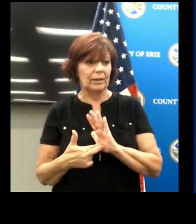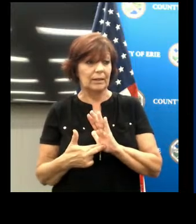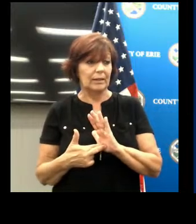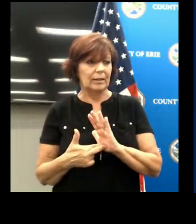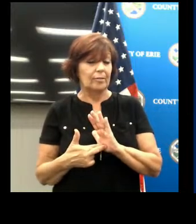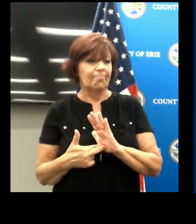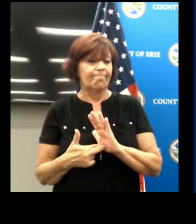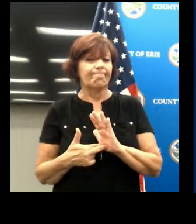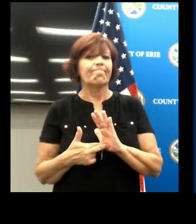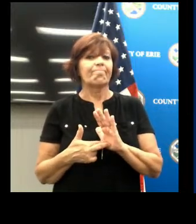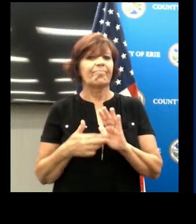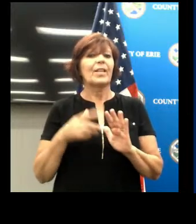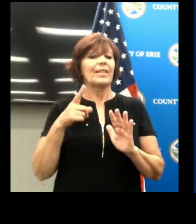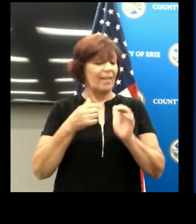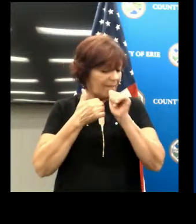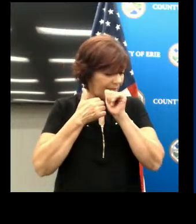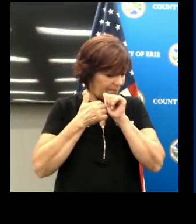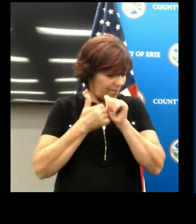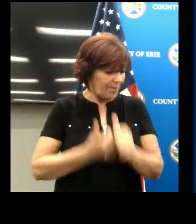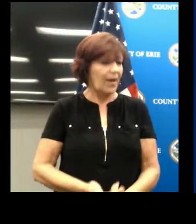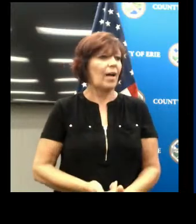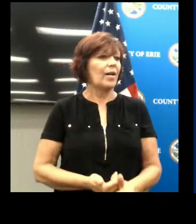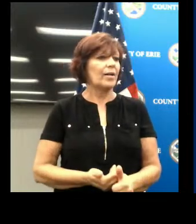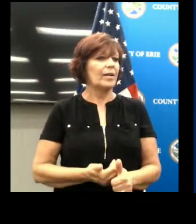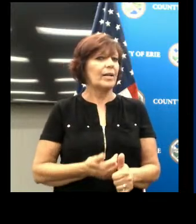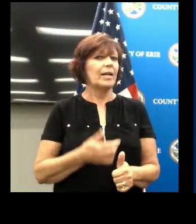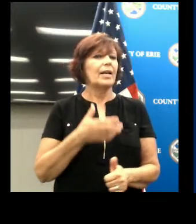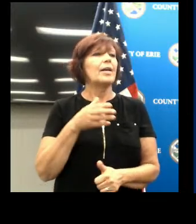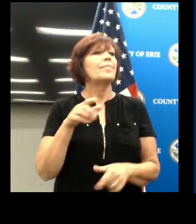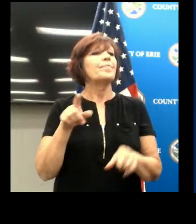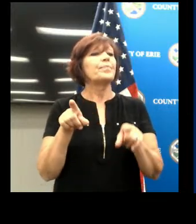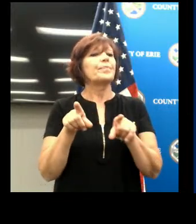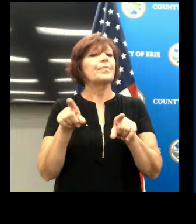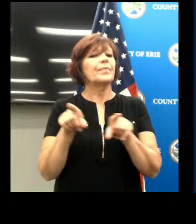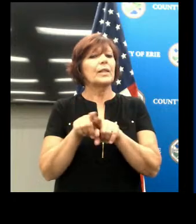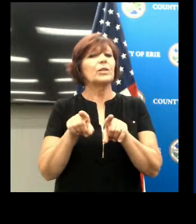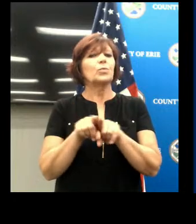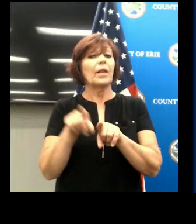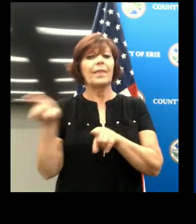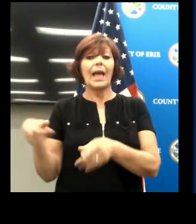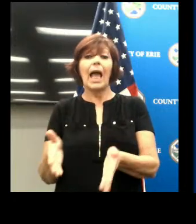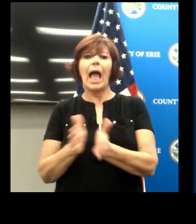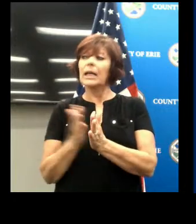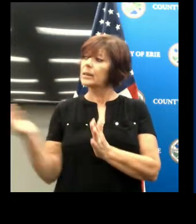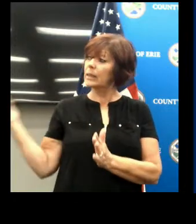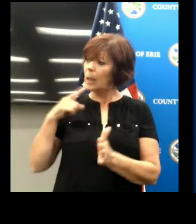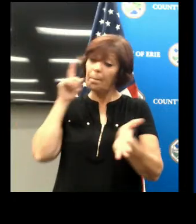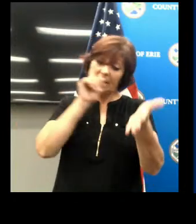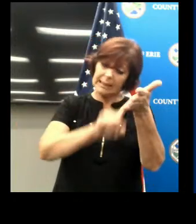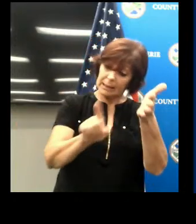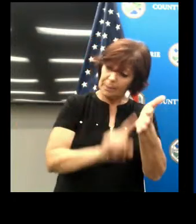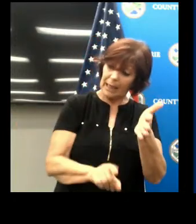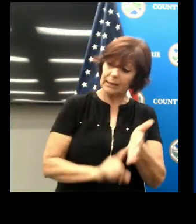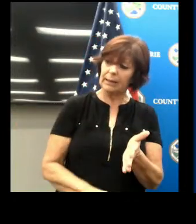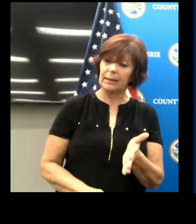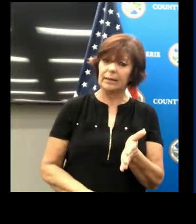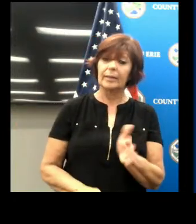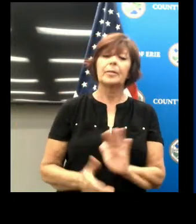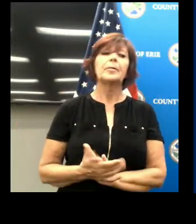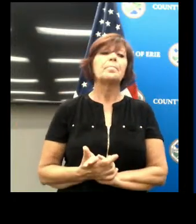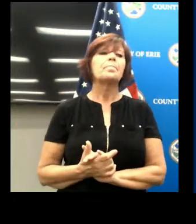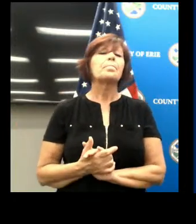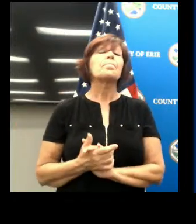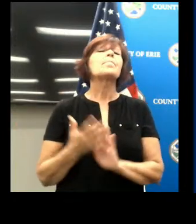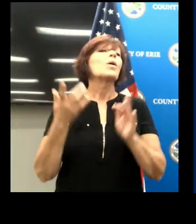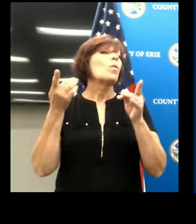understanding, affirmed and filed with New York State, as well as requested an inspection to be done by the Erie County Department of Health. What's